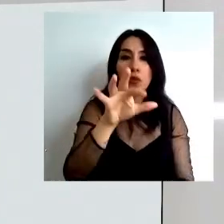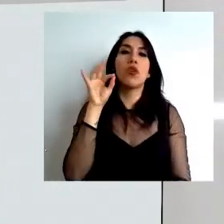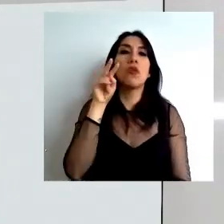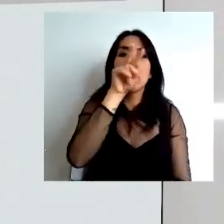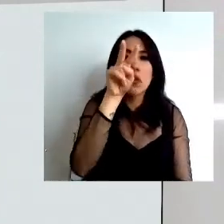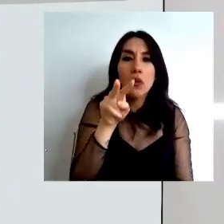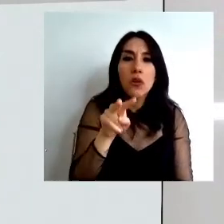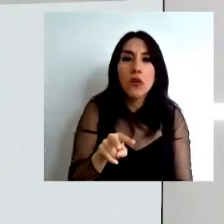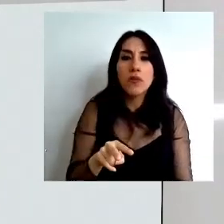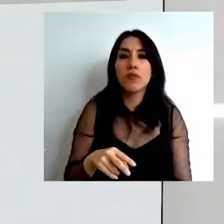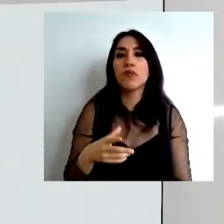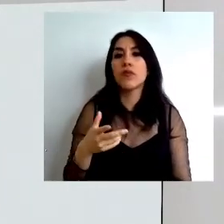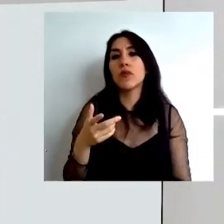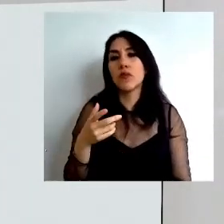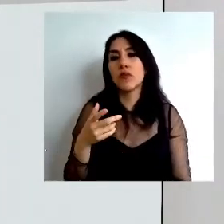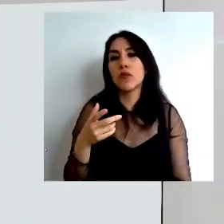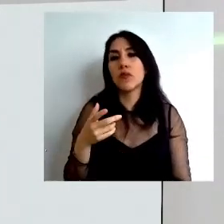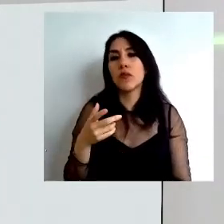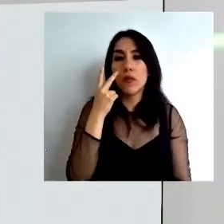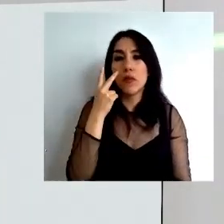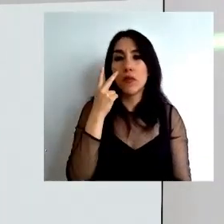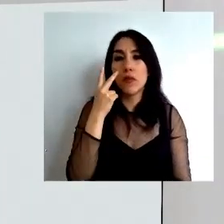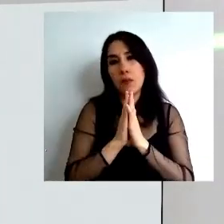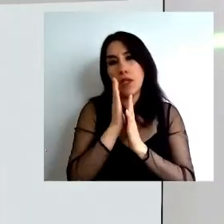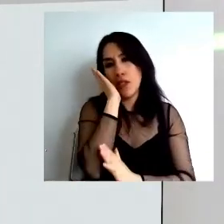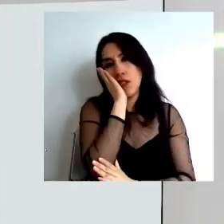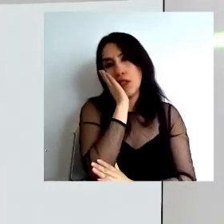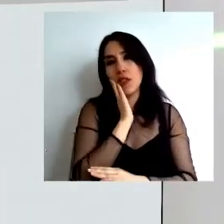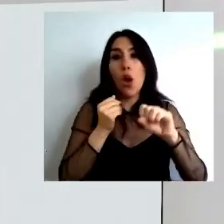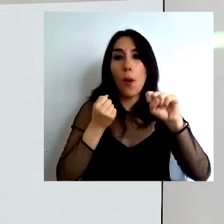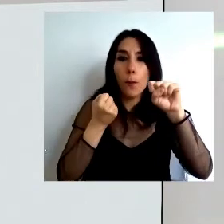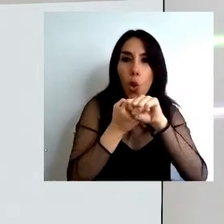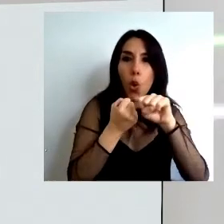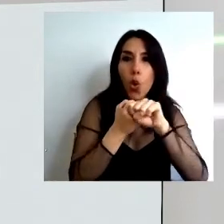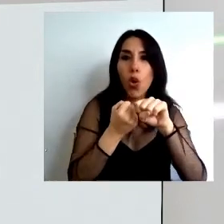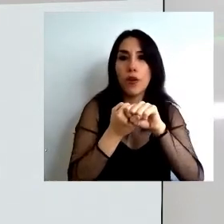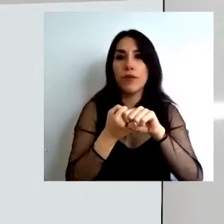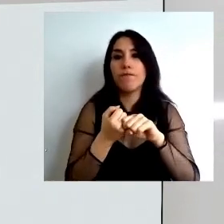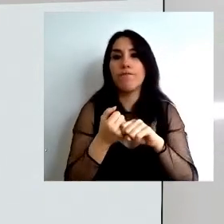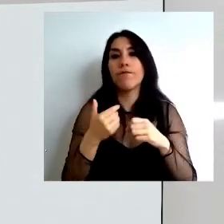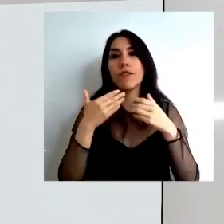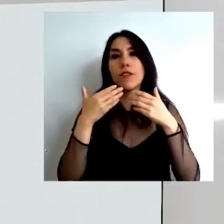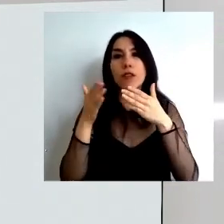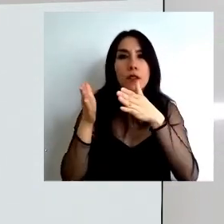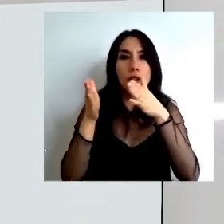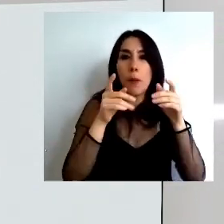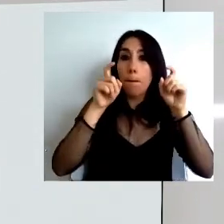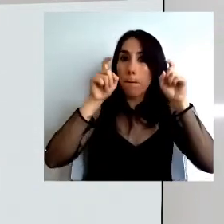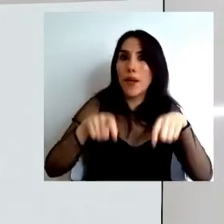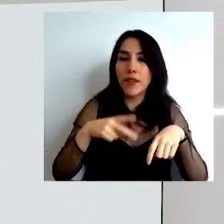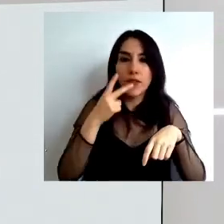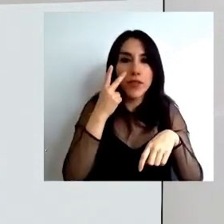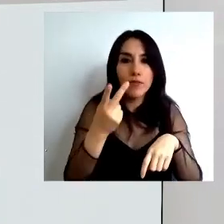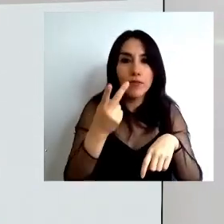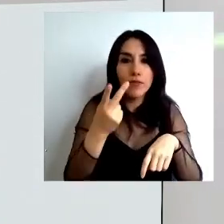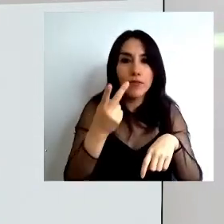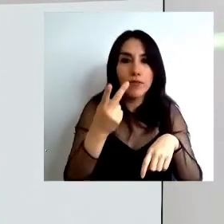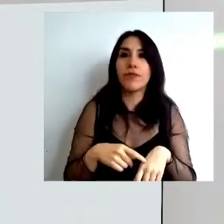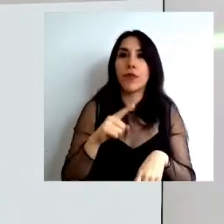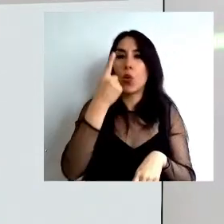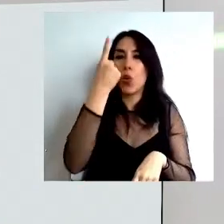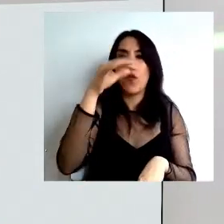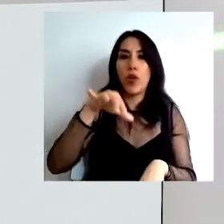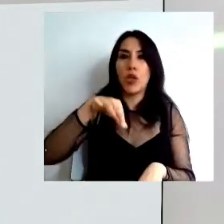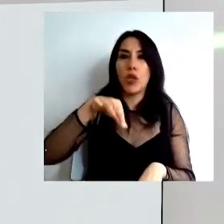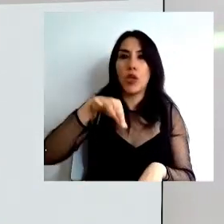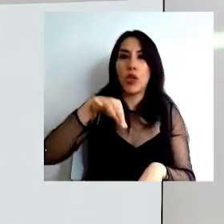have to prioritize indirect impact and not so much direct impact, how do they know if they are really contributing something and